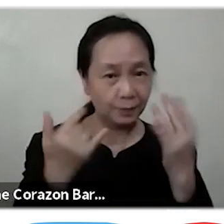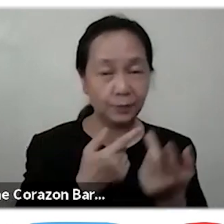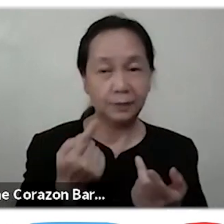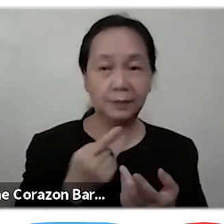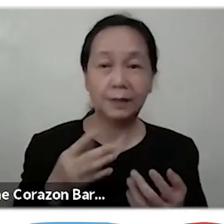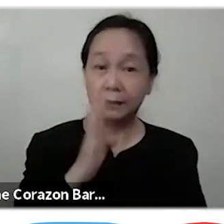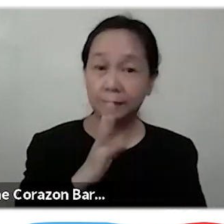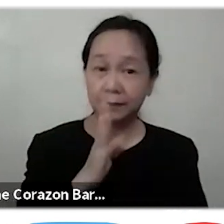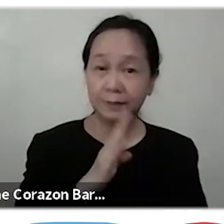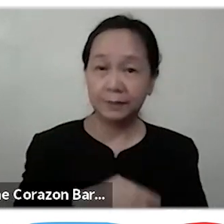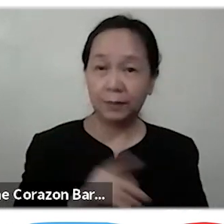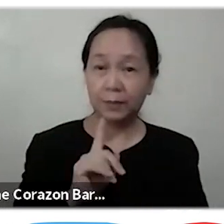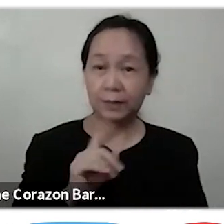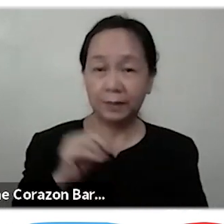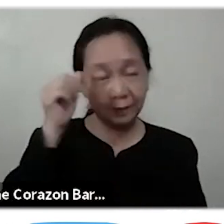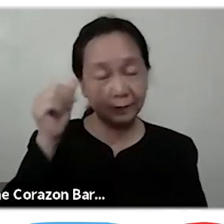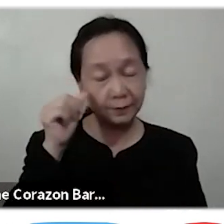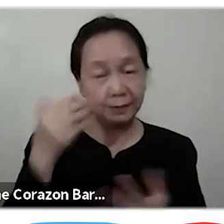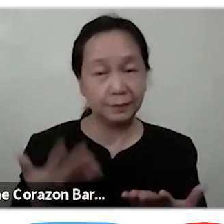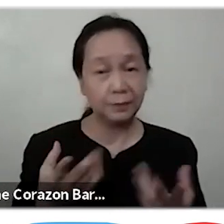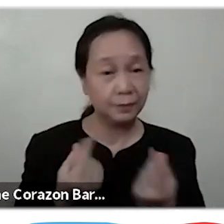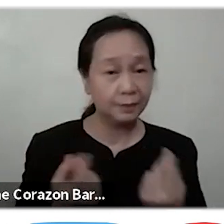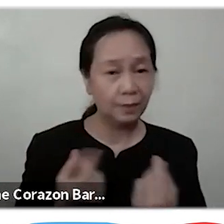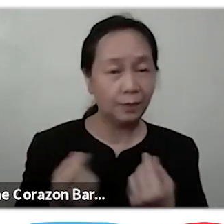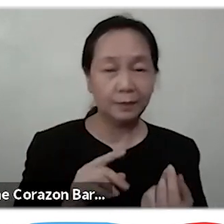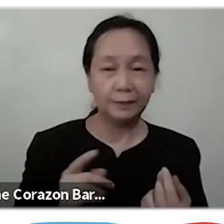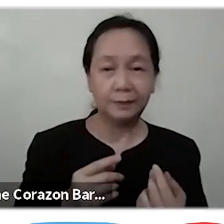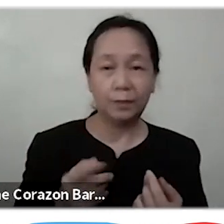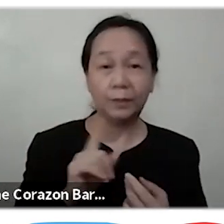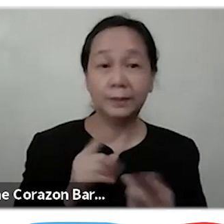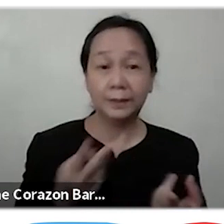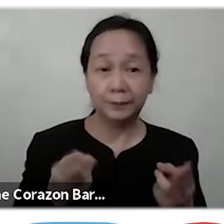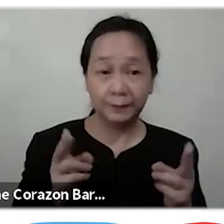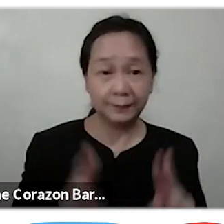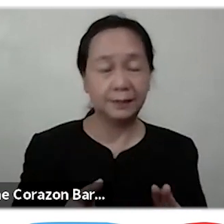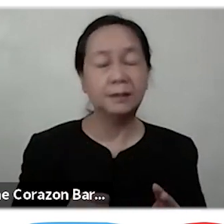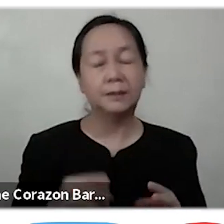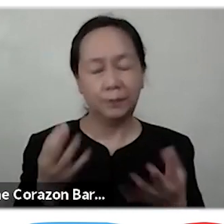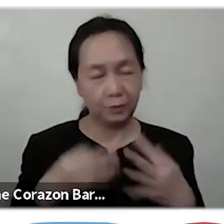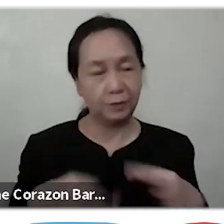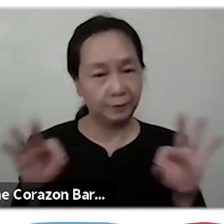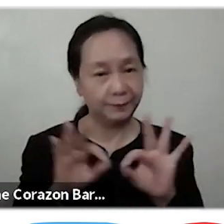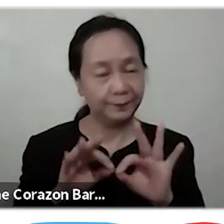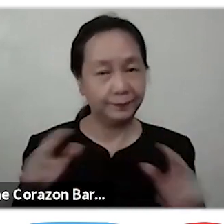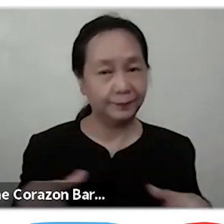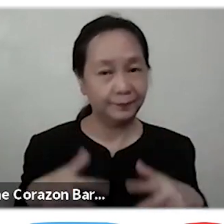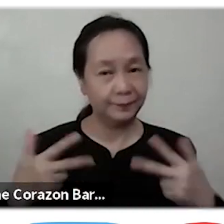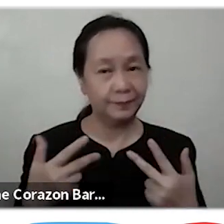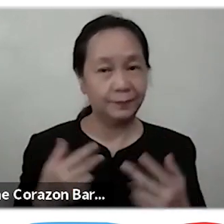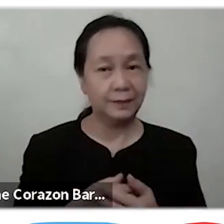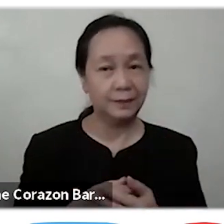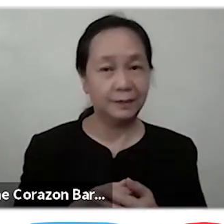are speaking, what adults are doing, or what is going on is not enough in digital environment. So asking them